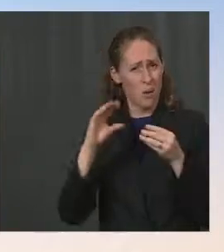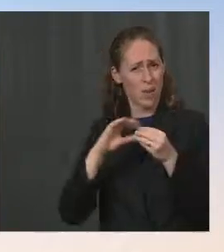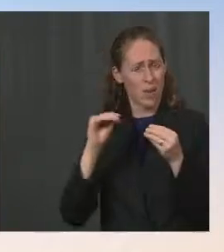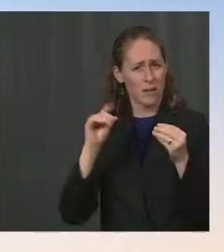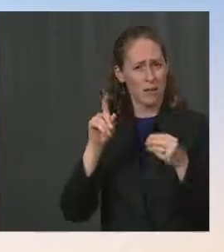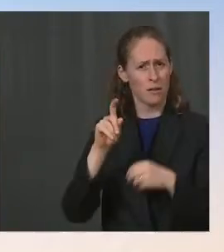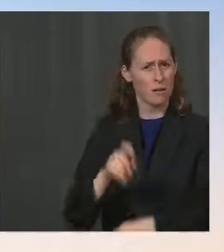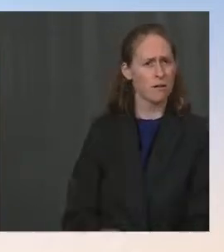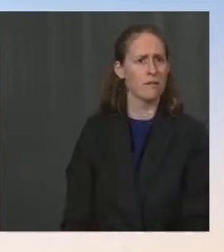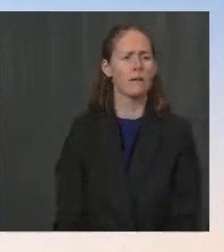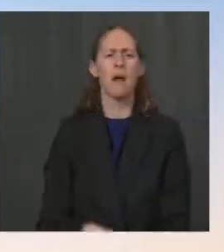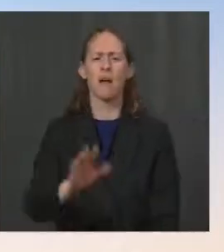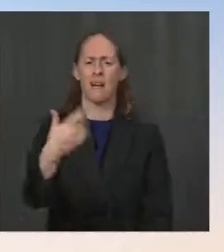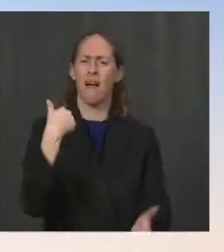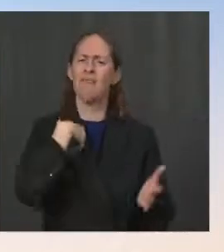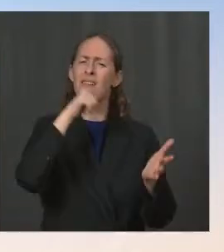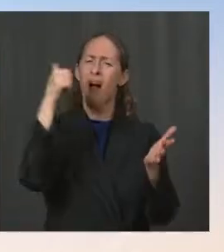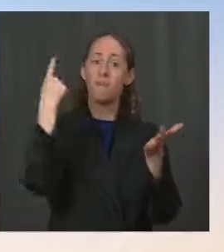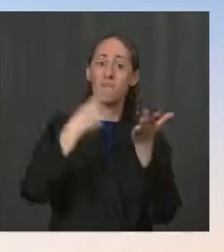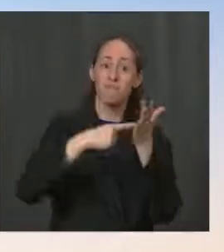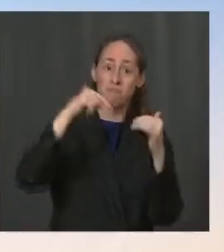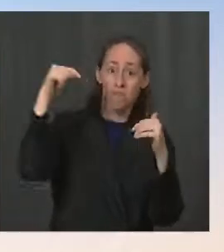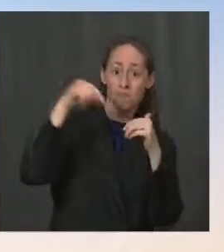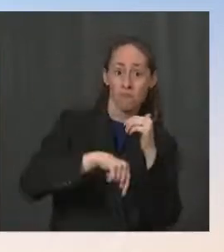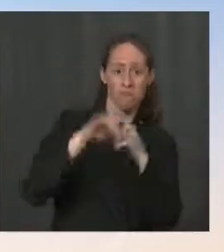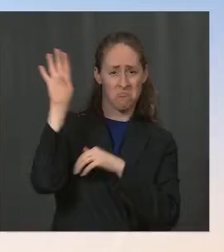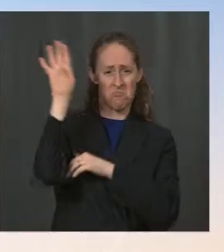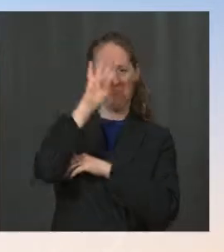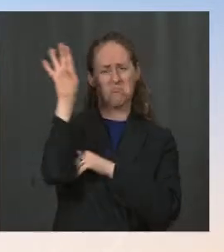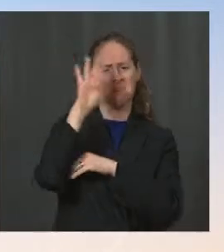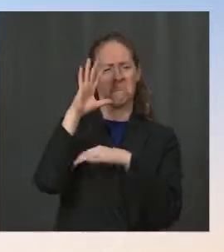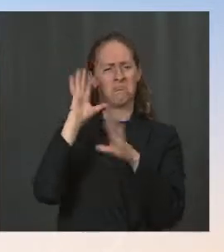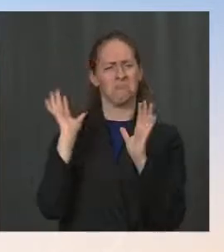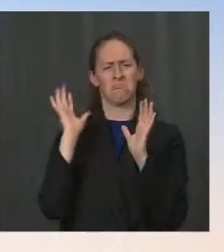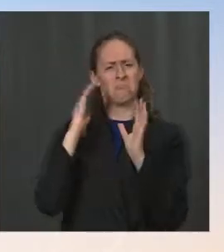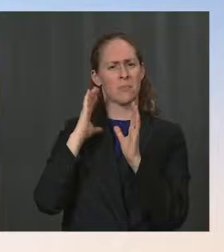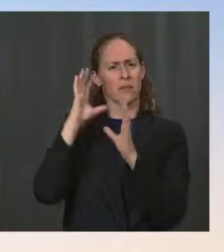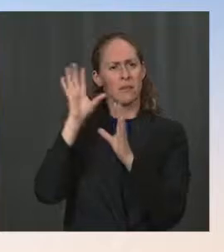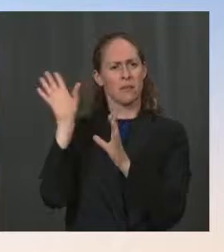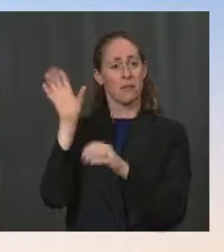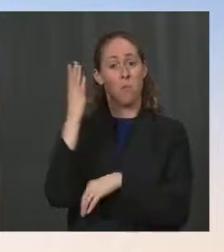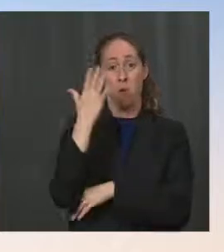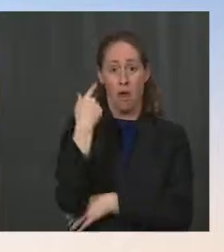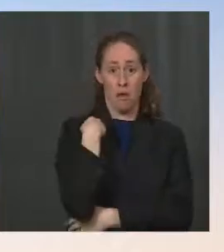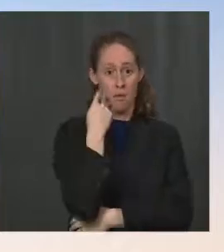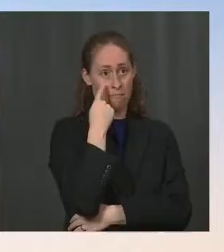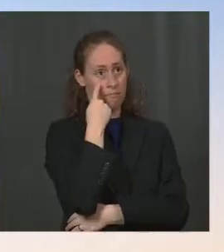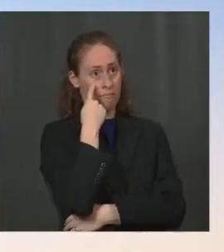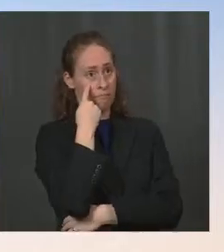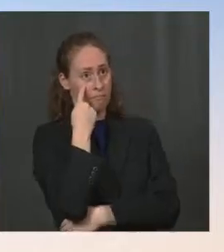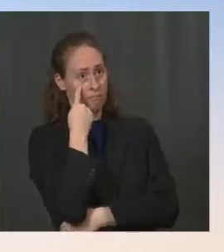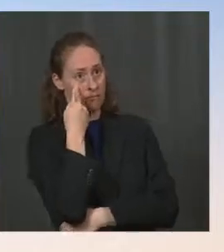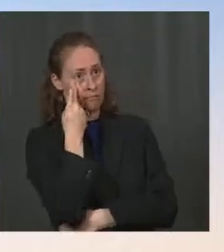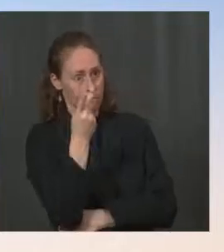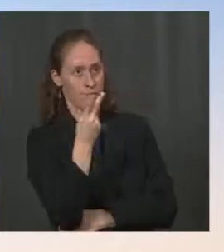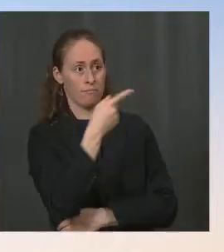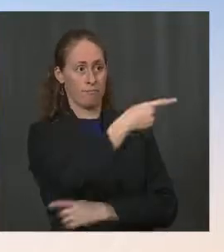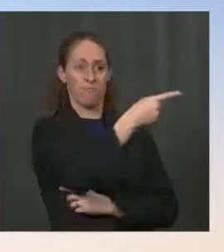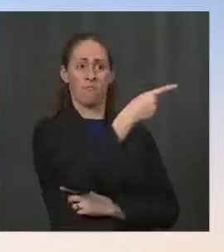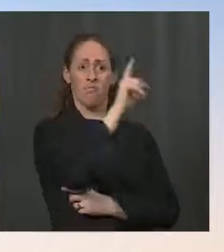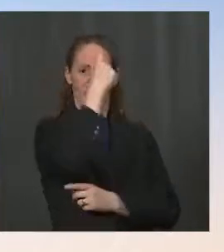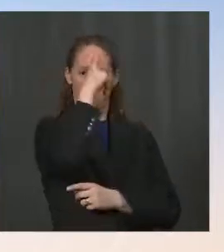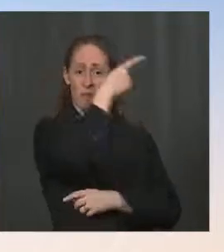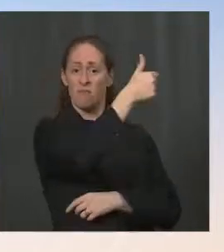private conversation, but what we saw over the course of the last few months is a collapse in leadership. And that was happening